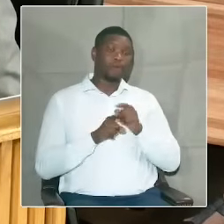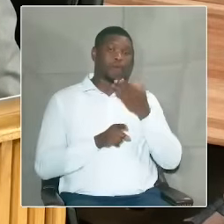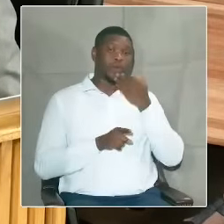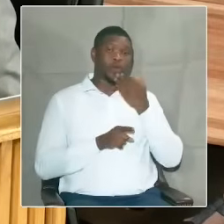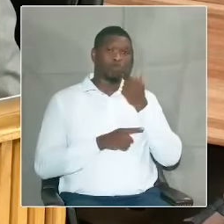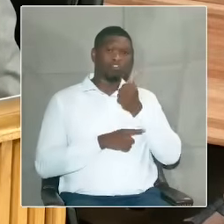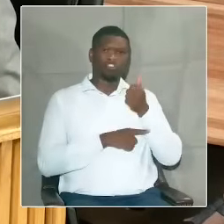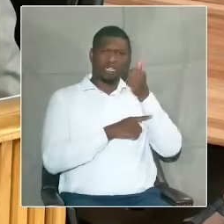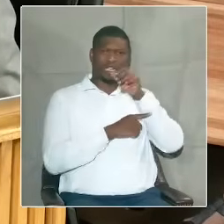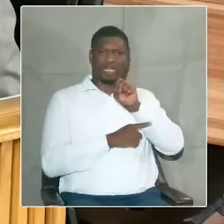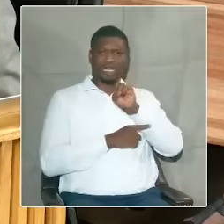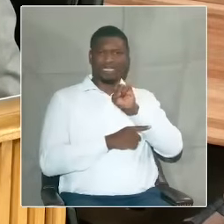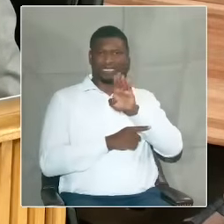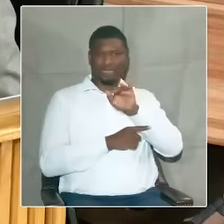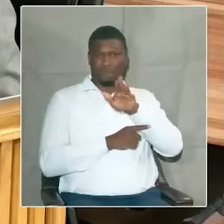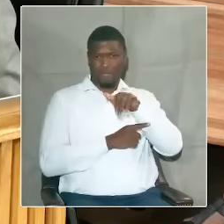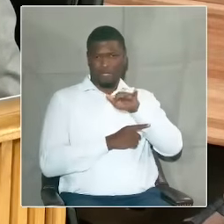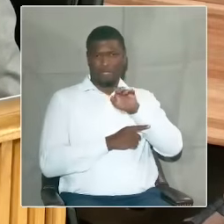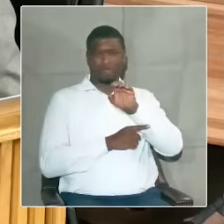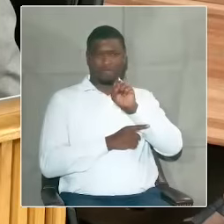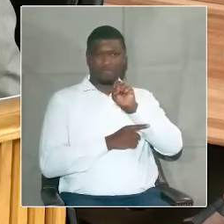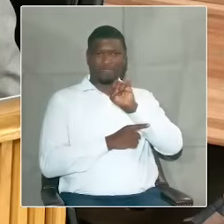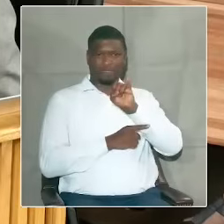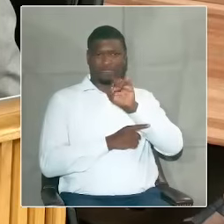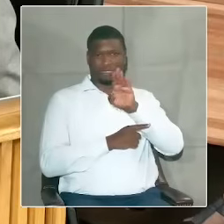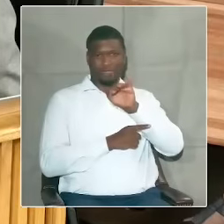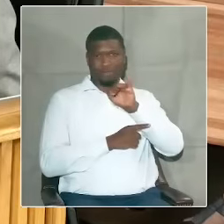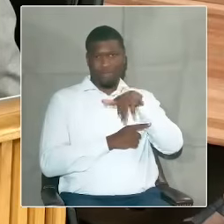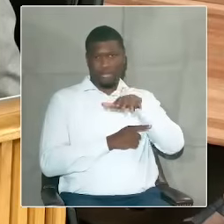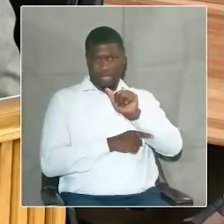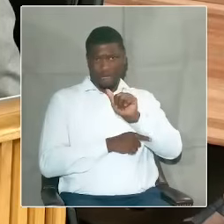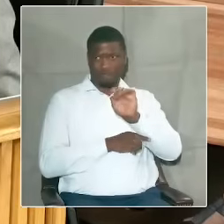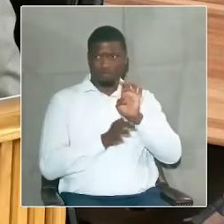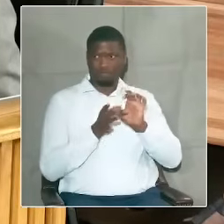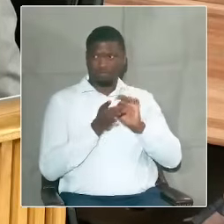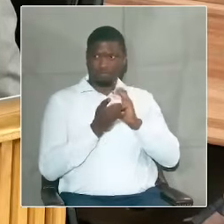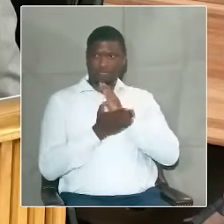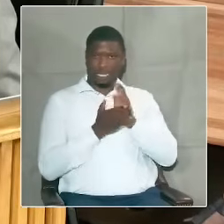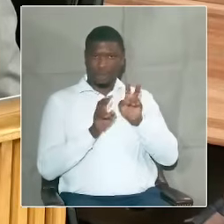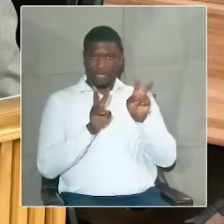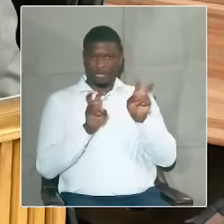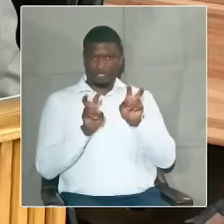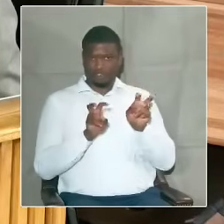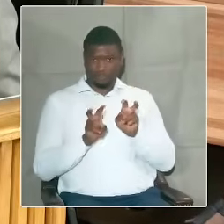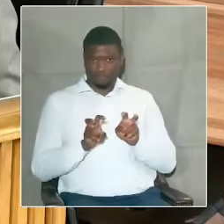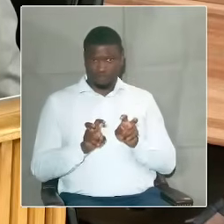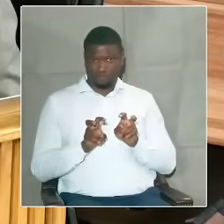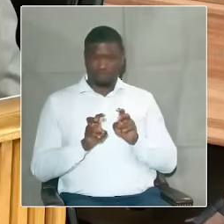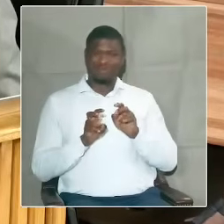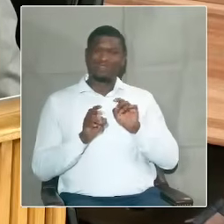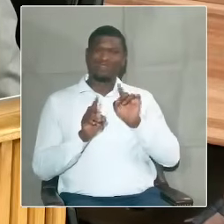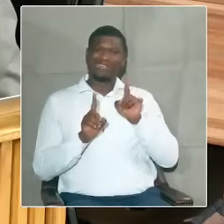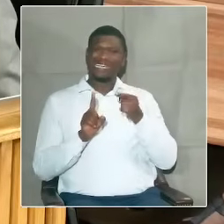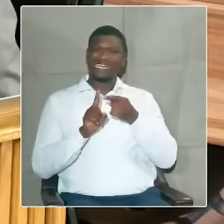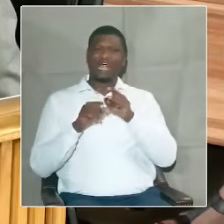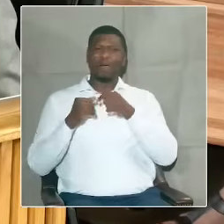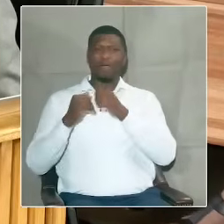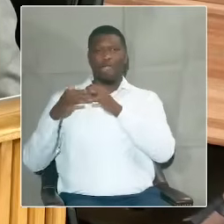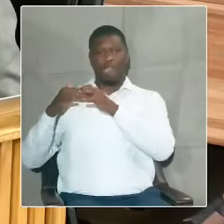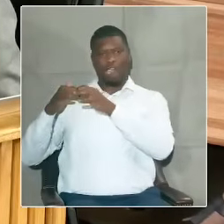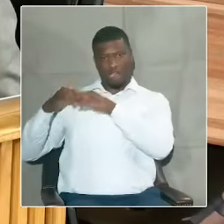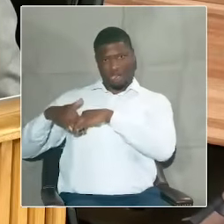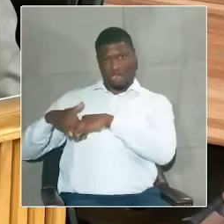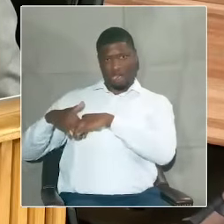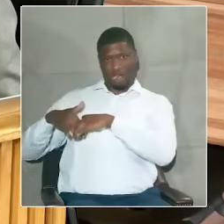Sibia deals with certain aspects regarding the disbandment.